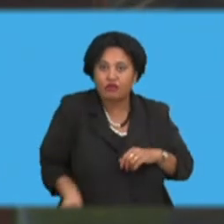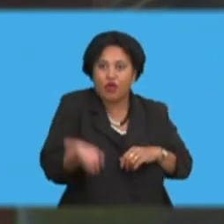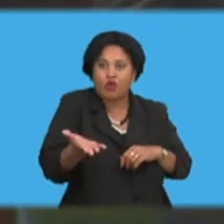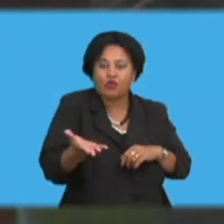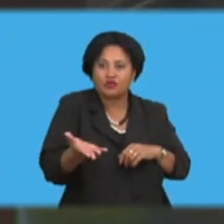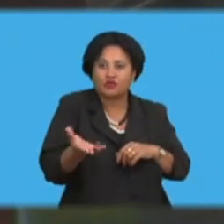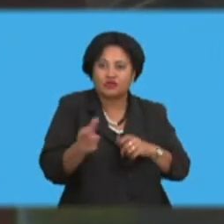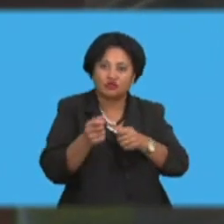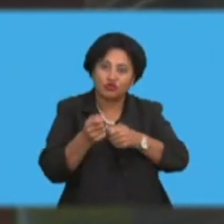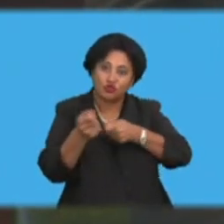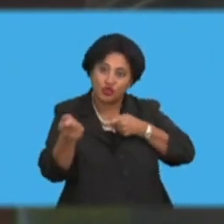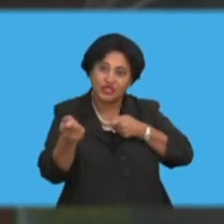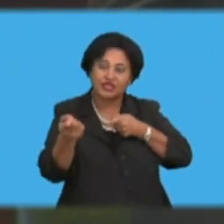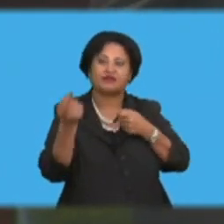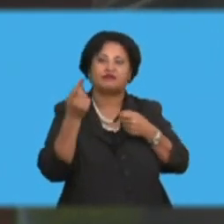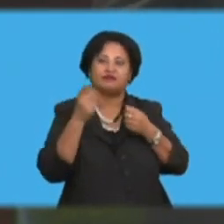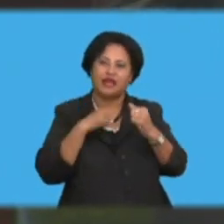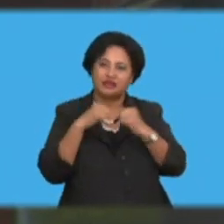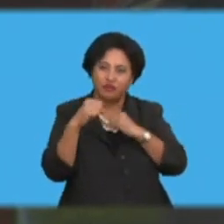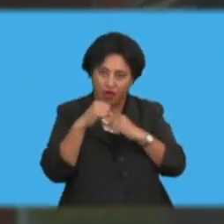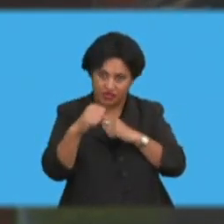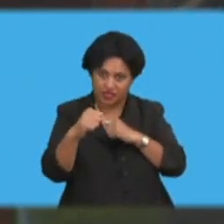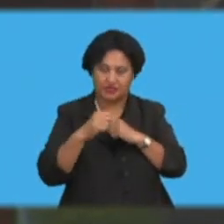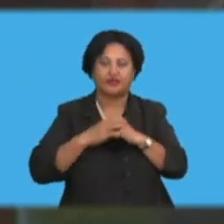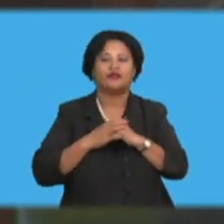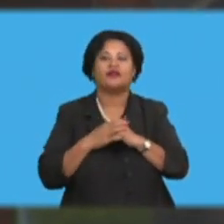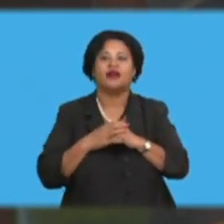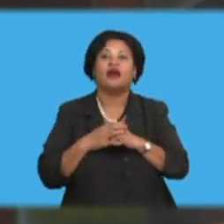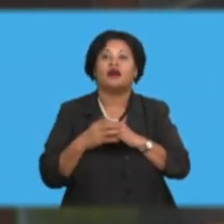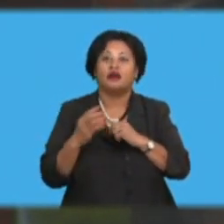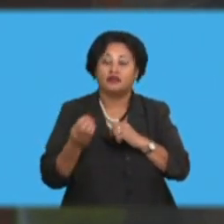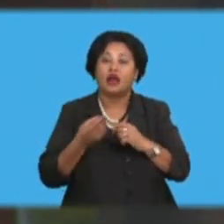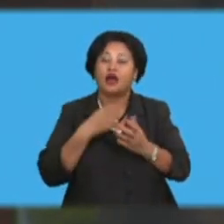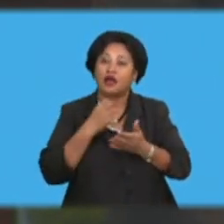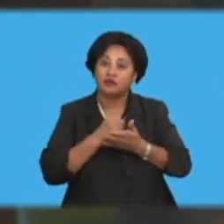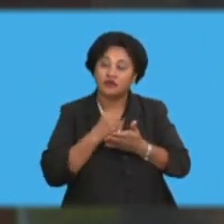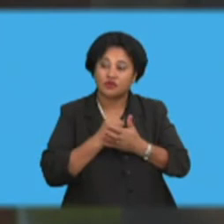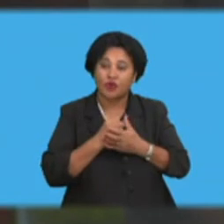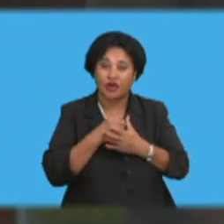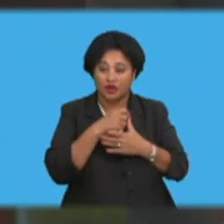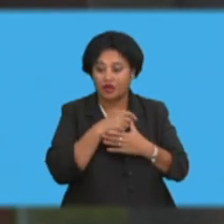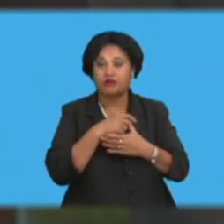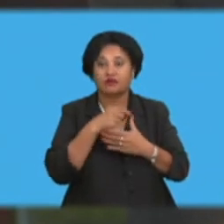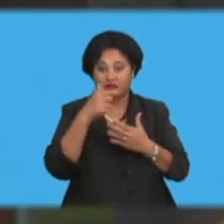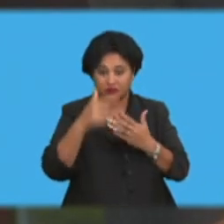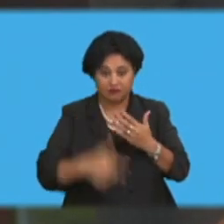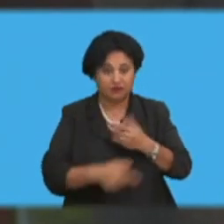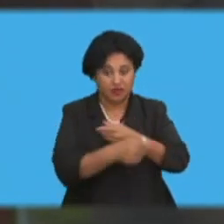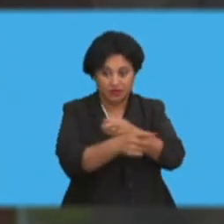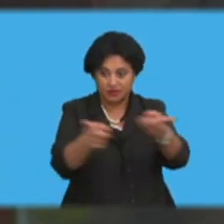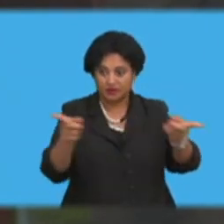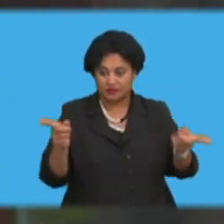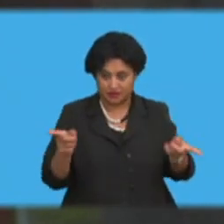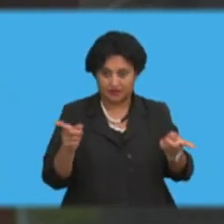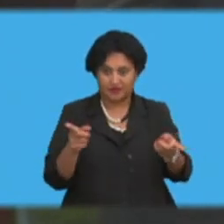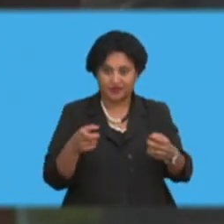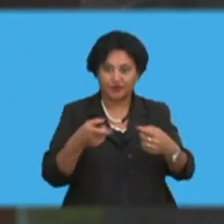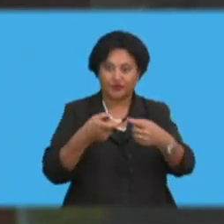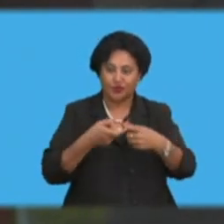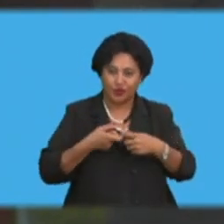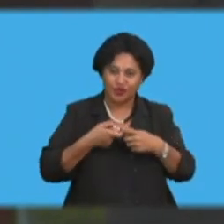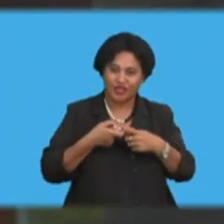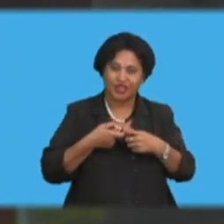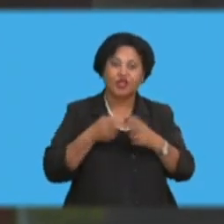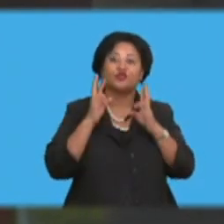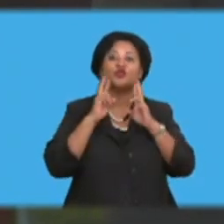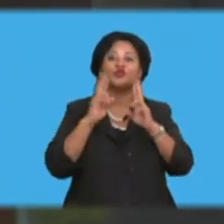boxing. And I'm sure, Madam Speaker, that the members of this House will join me in sending our very best